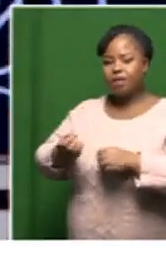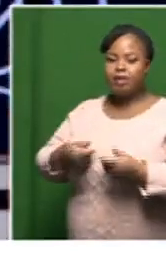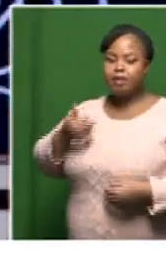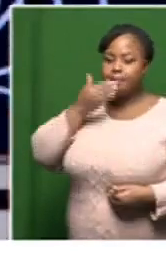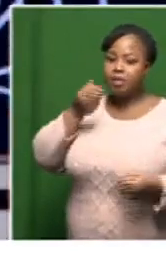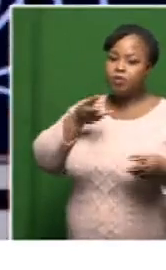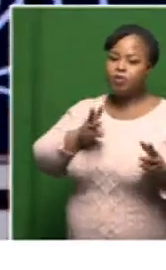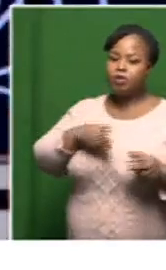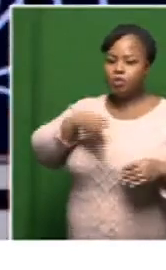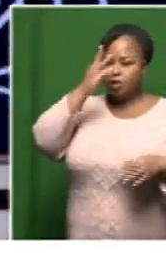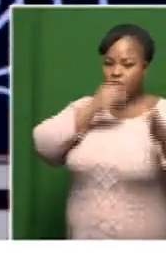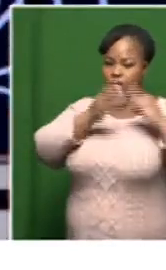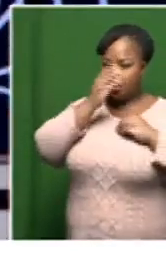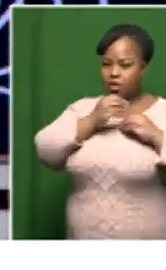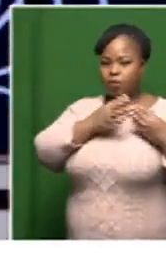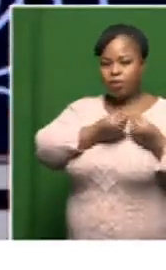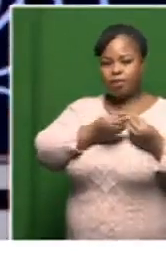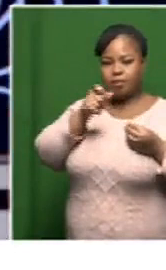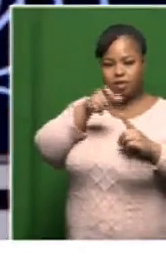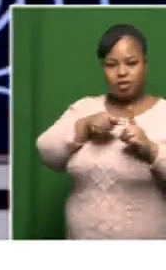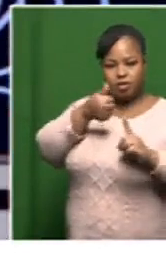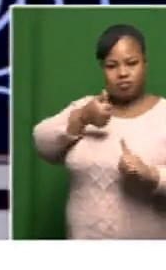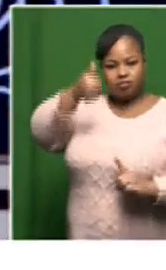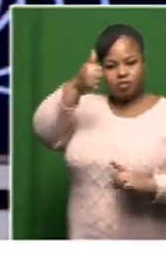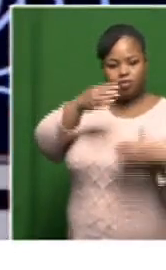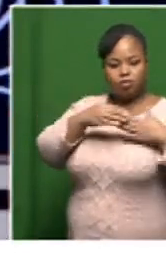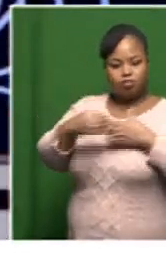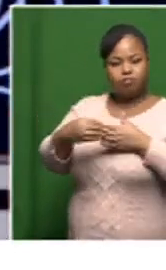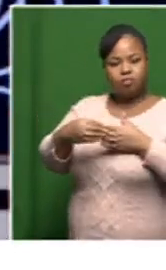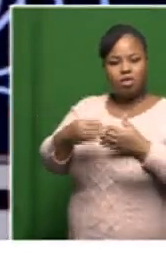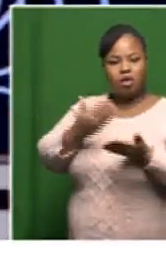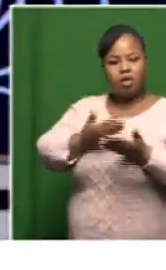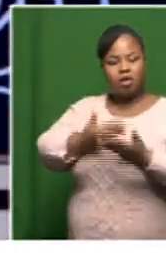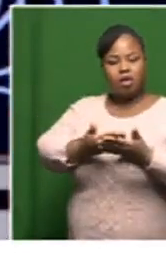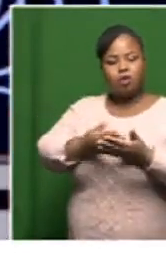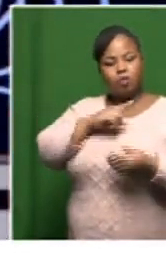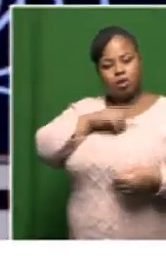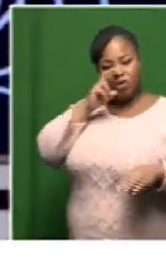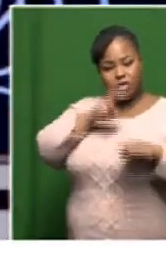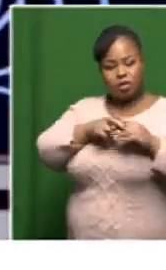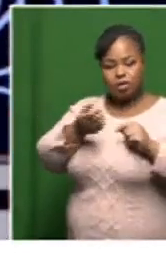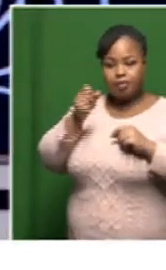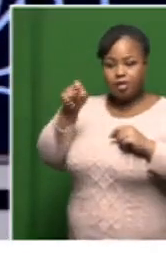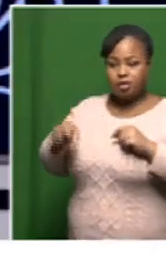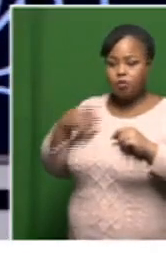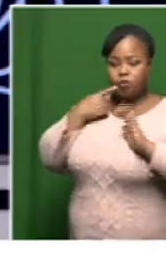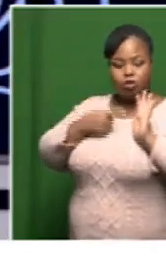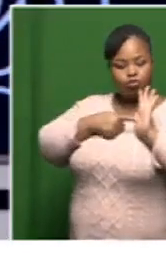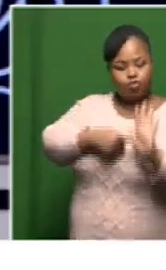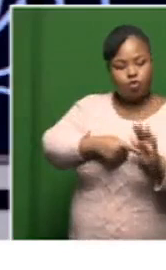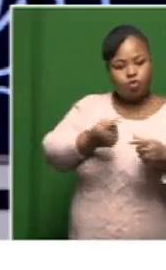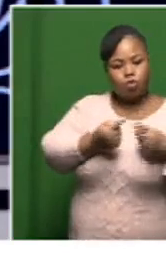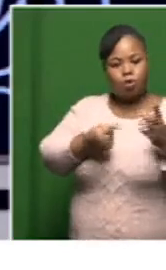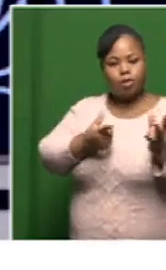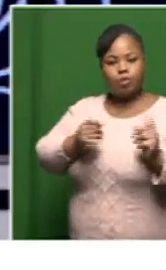sometimes of learning is to actually work with a mentor, and then you would need someone to actually hold your hand and show you the industry. Because some of